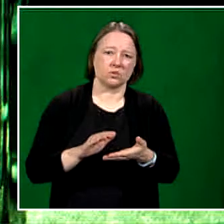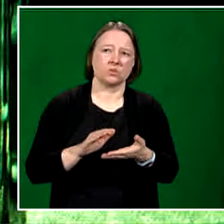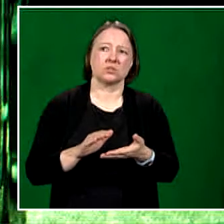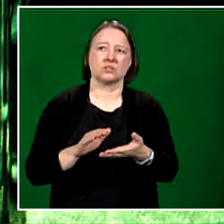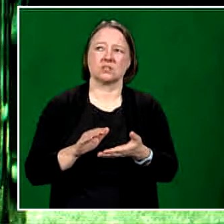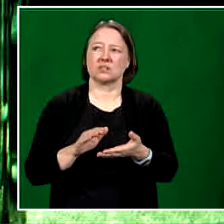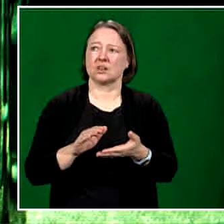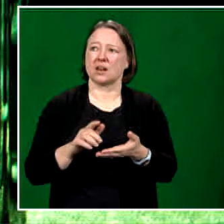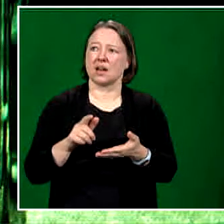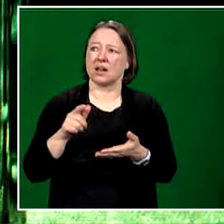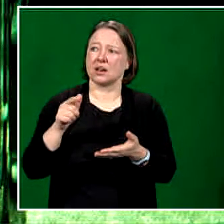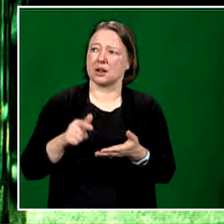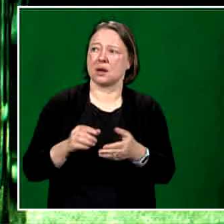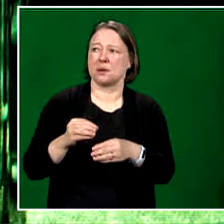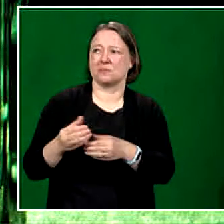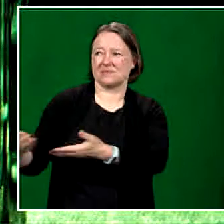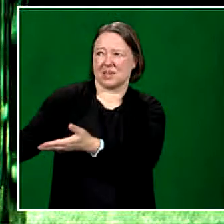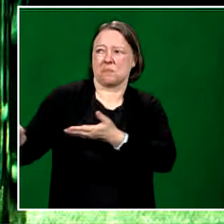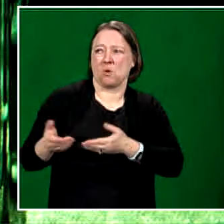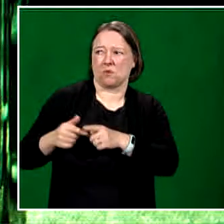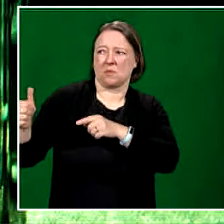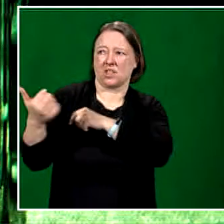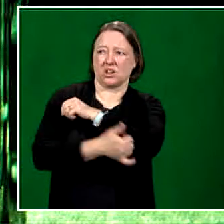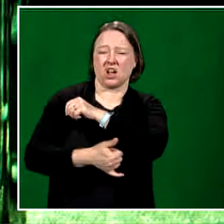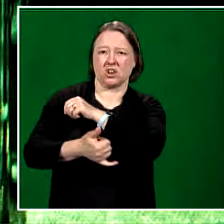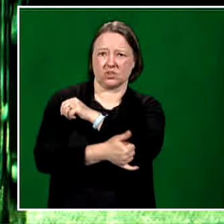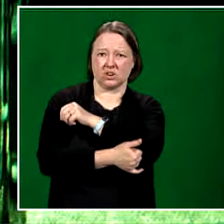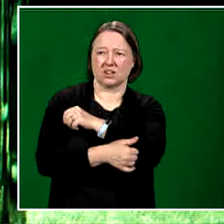agriculture-related imports in Rwanda. Our initial capital is